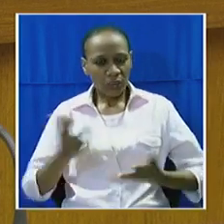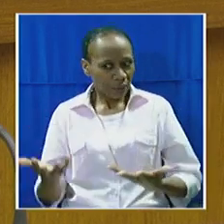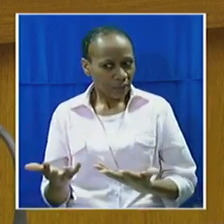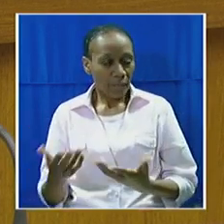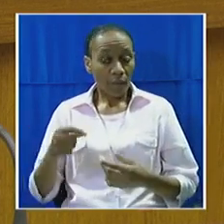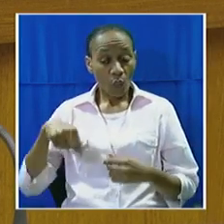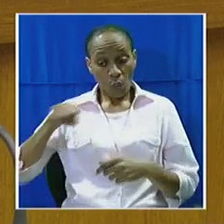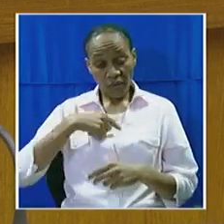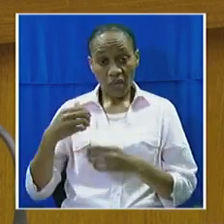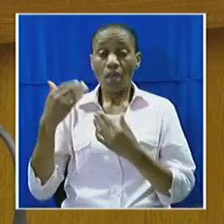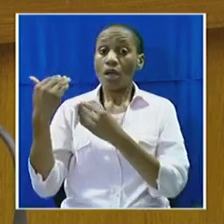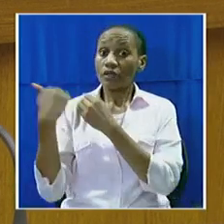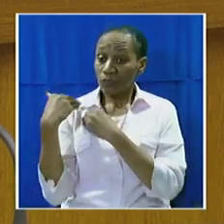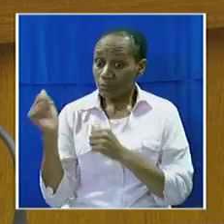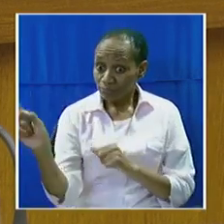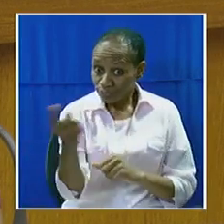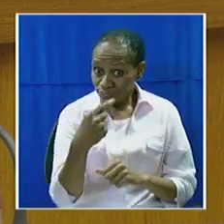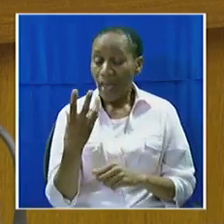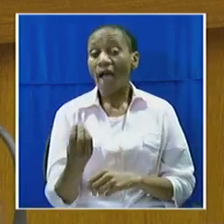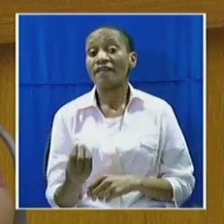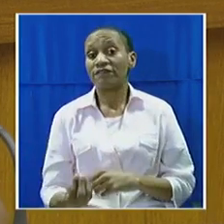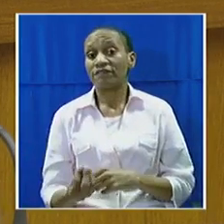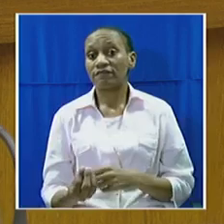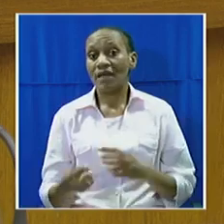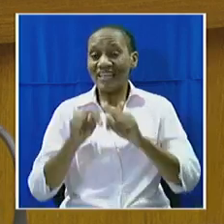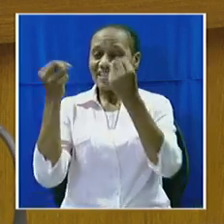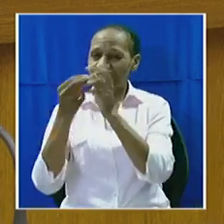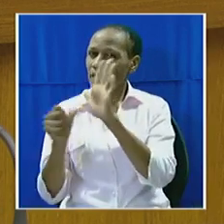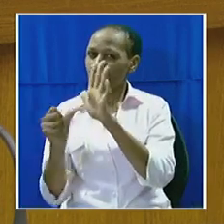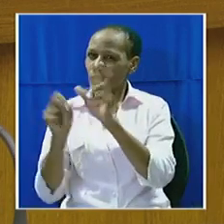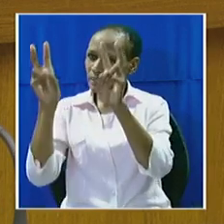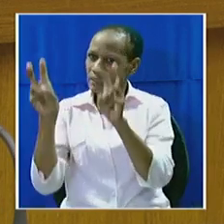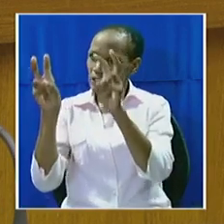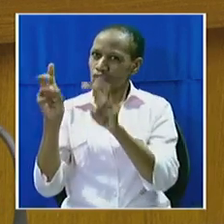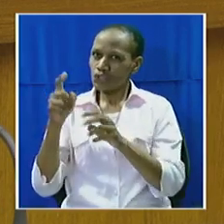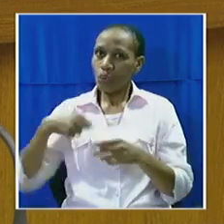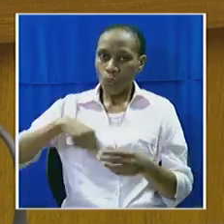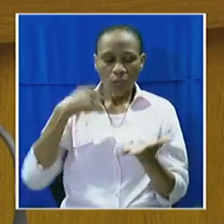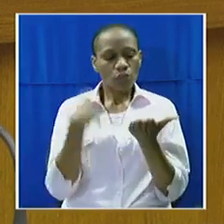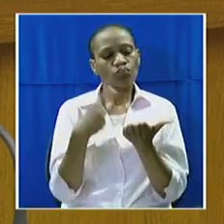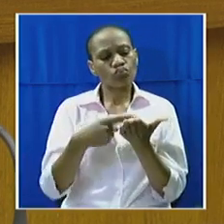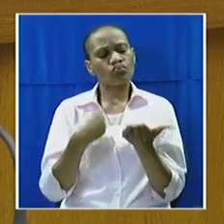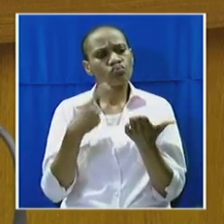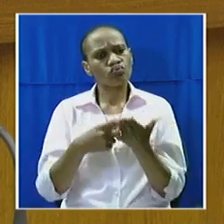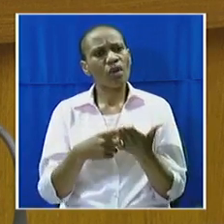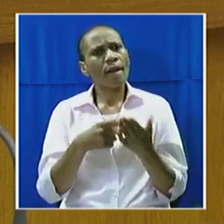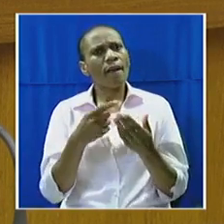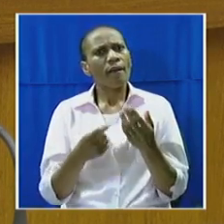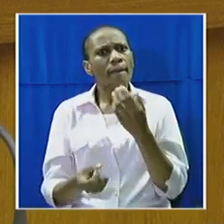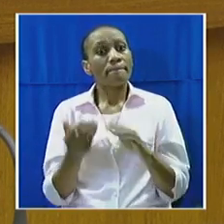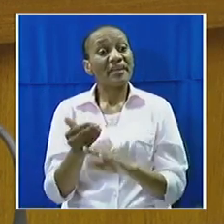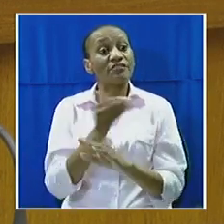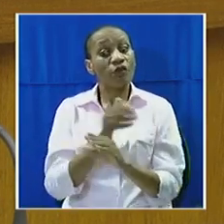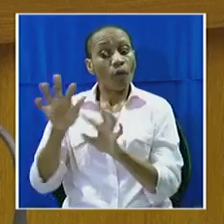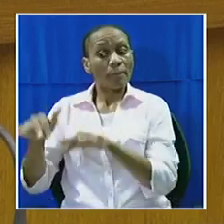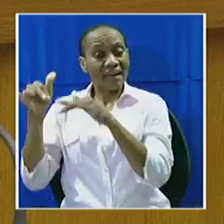is enshrined in our Constitution, that the issues of national significance are discussed in the press before the oversight arm has